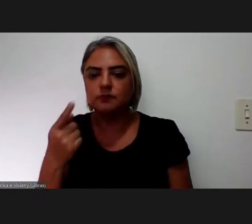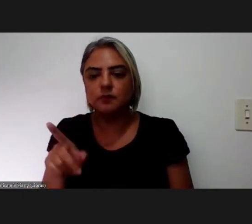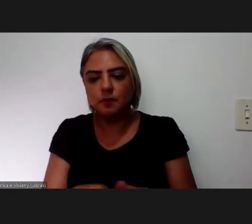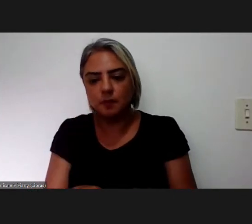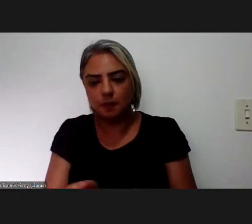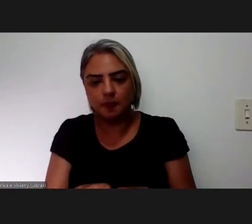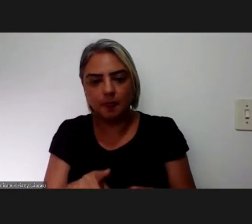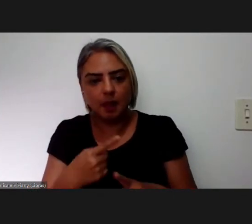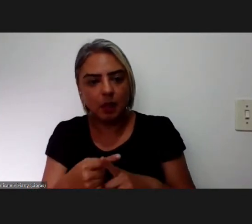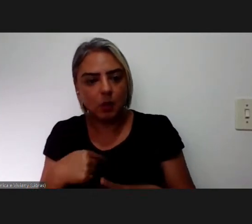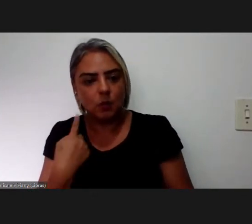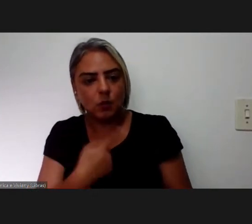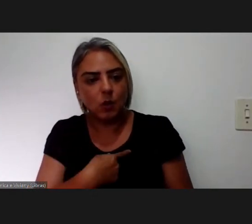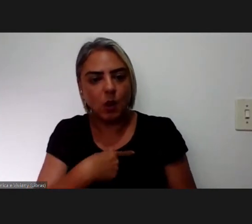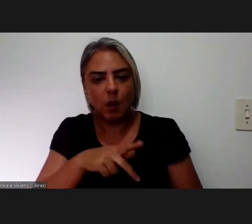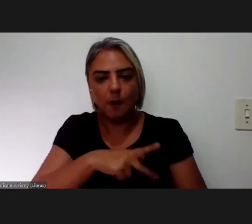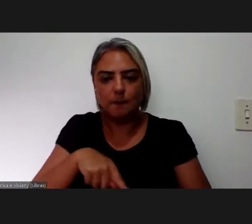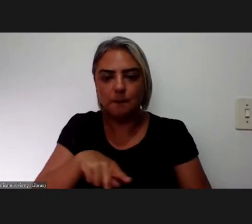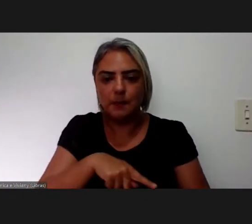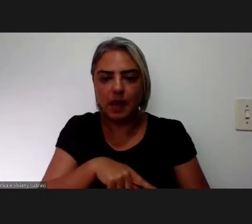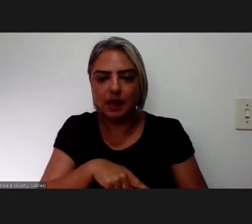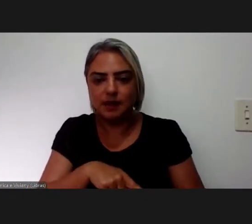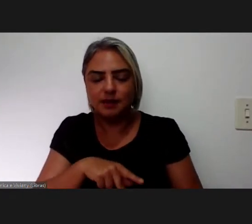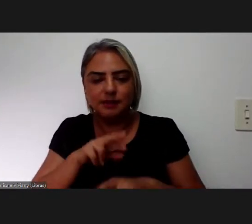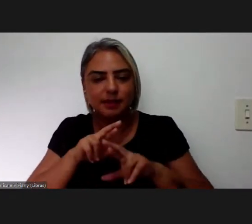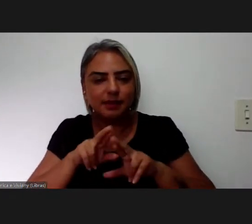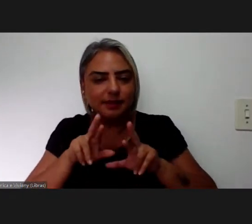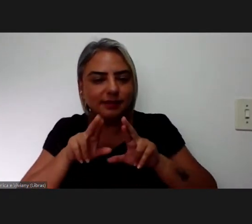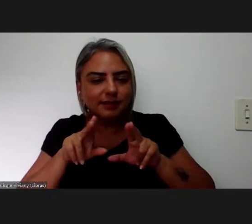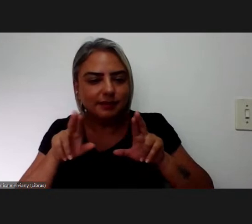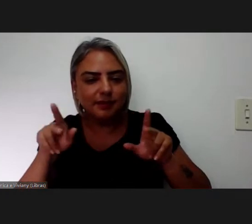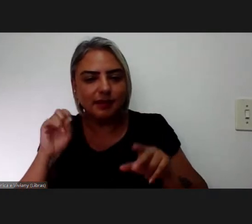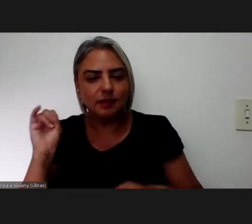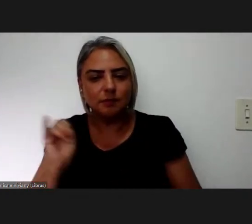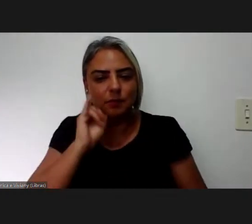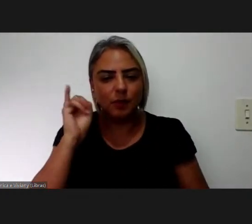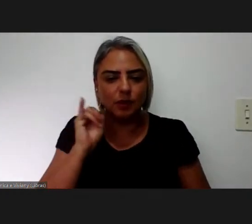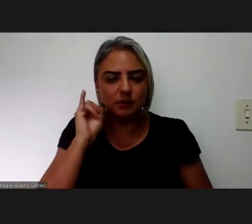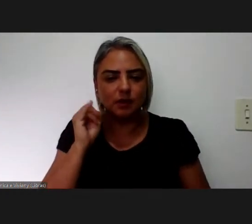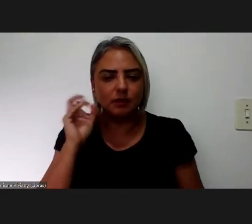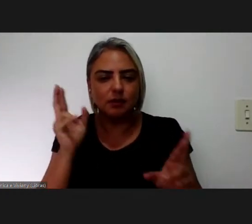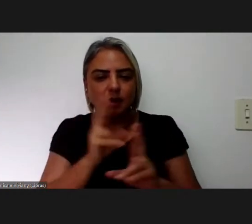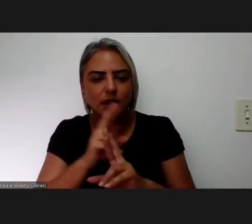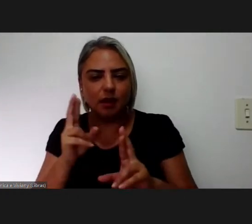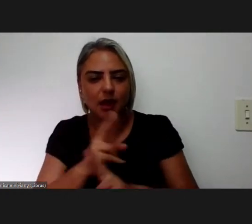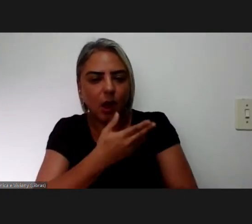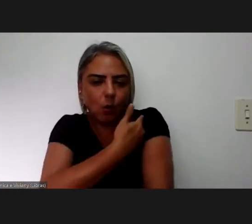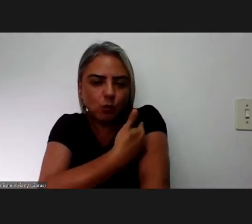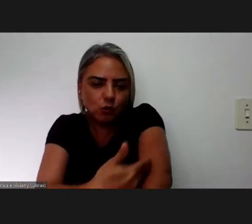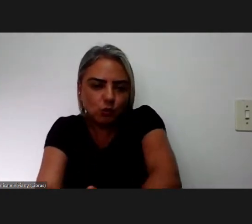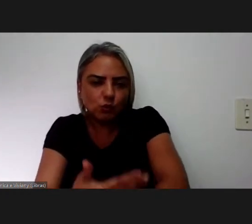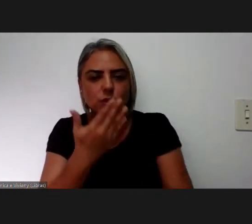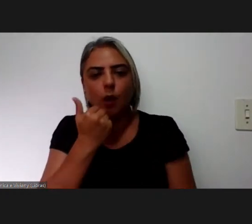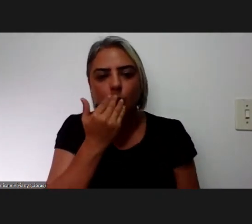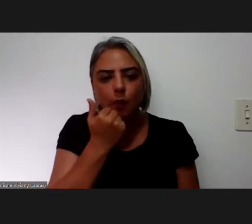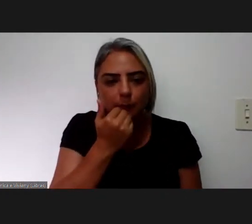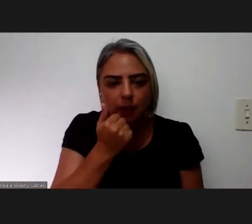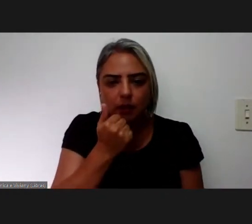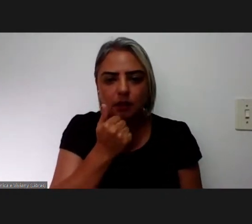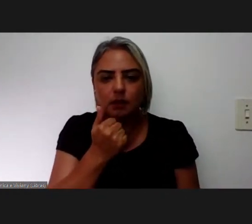with this theme, nutrition, because our country have a singularity of